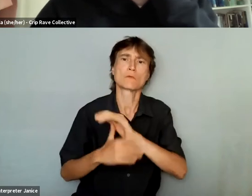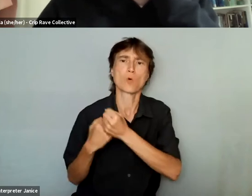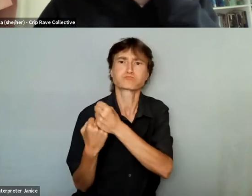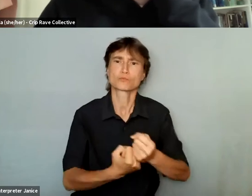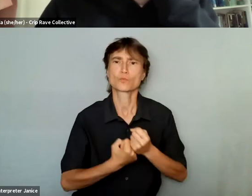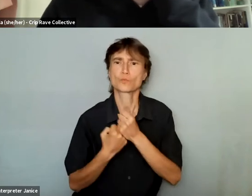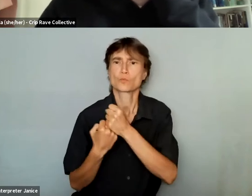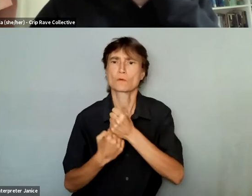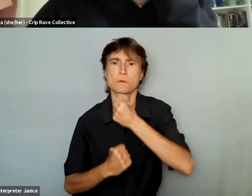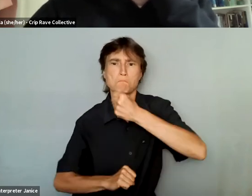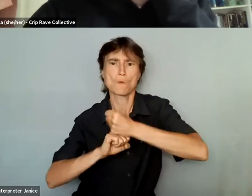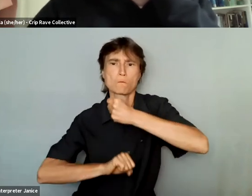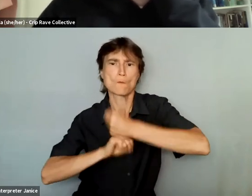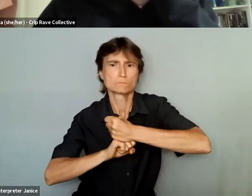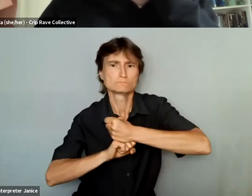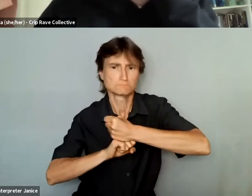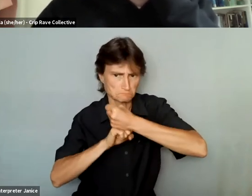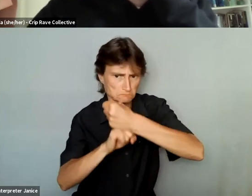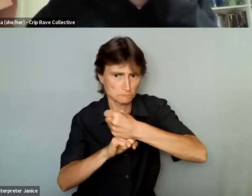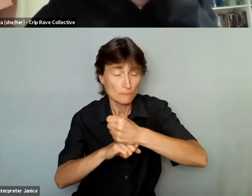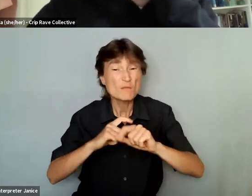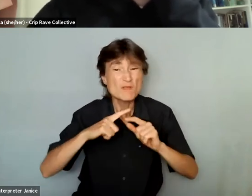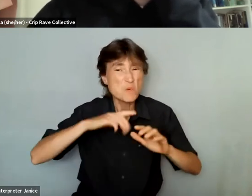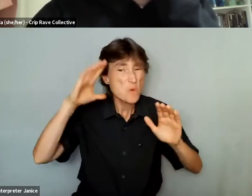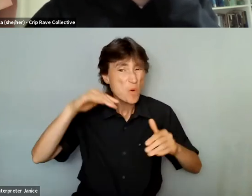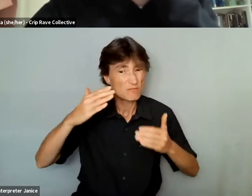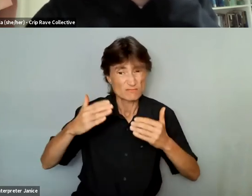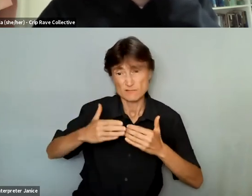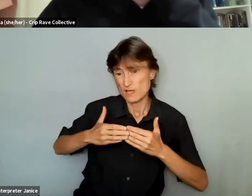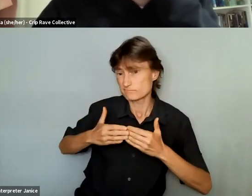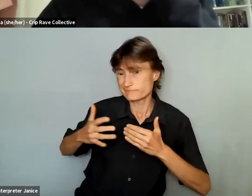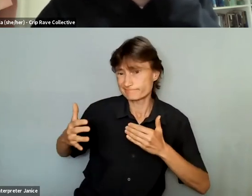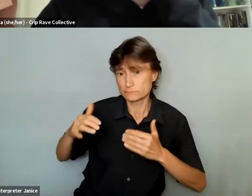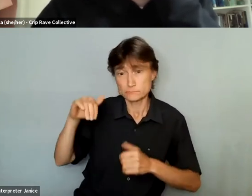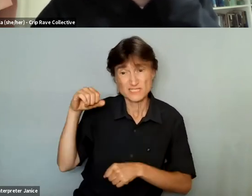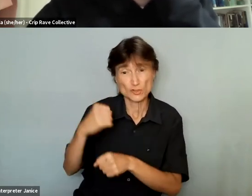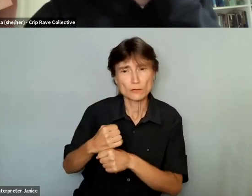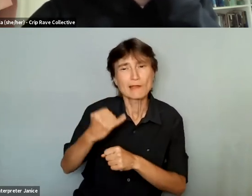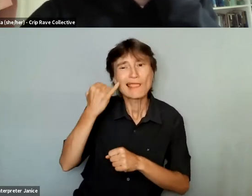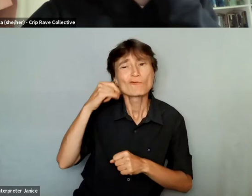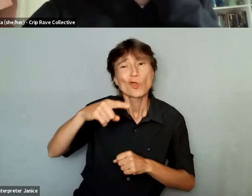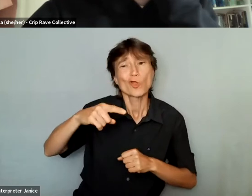you know, I think our hope is that down the road, like in 10 years, like cut to 10 years from now, that